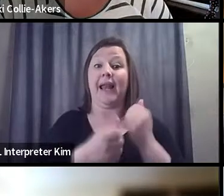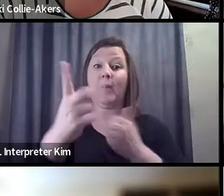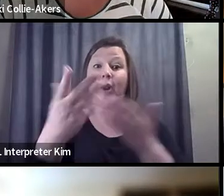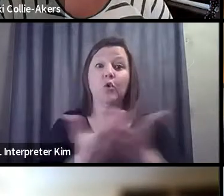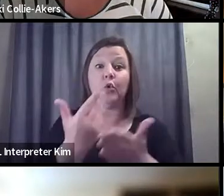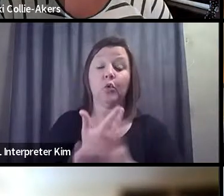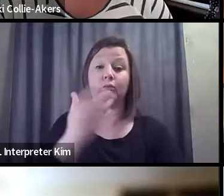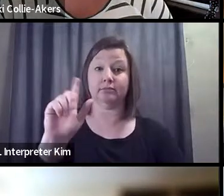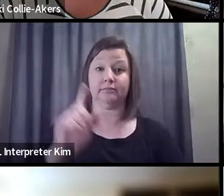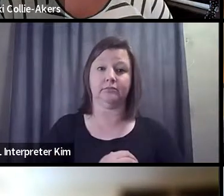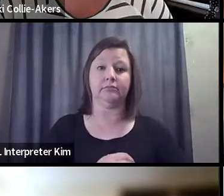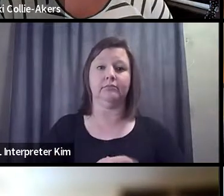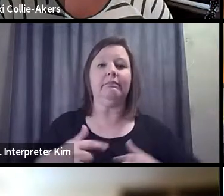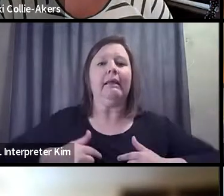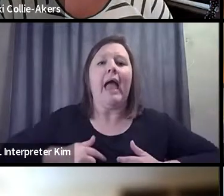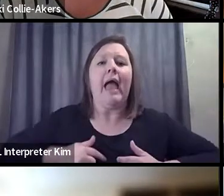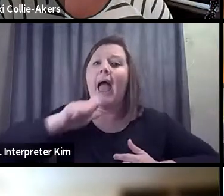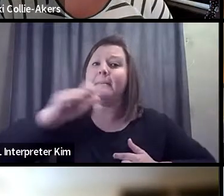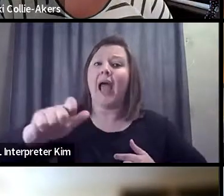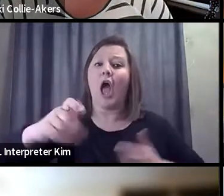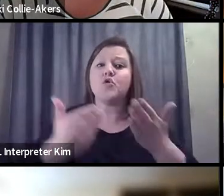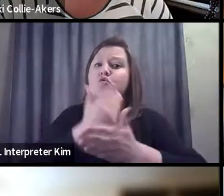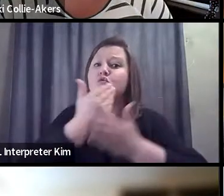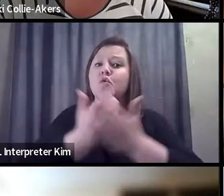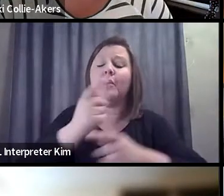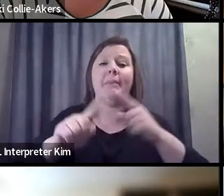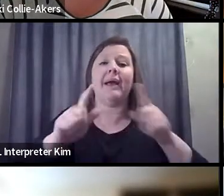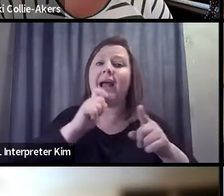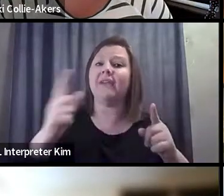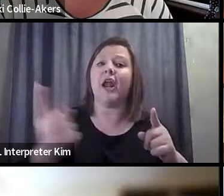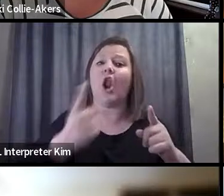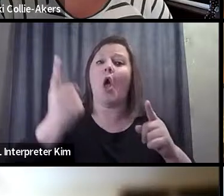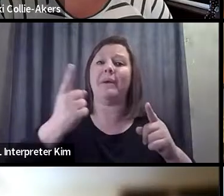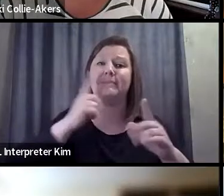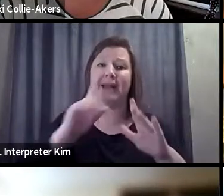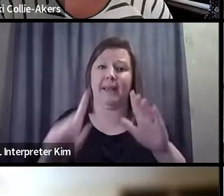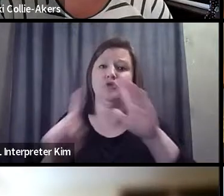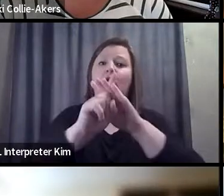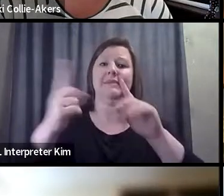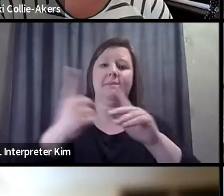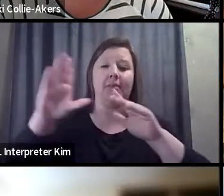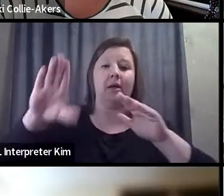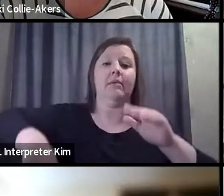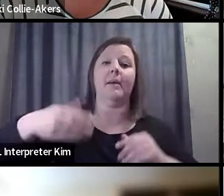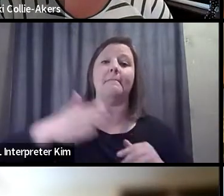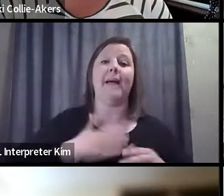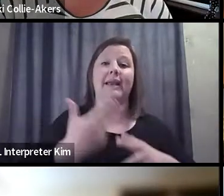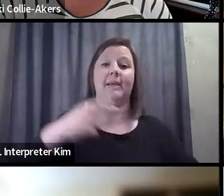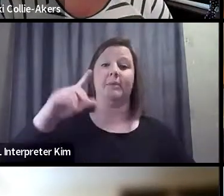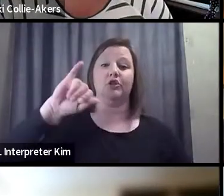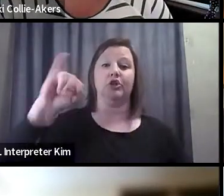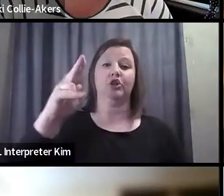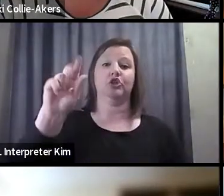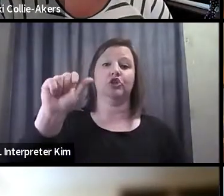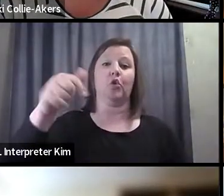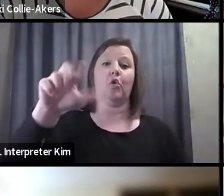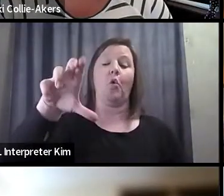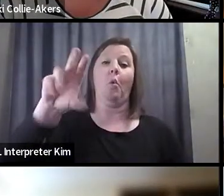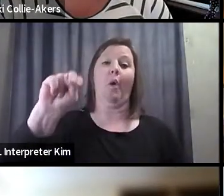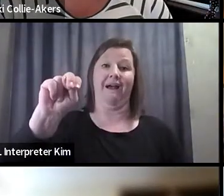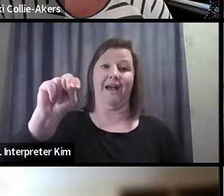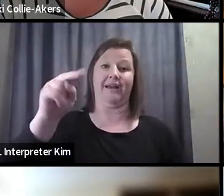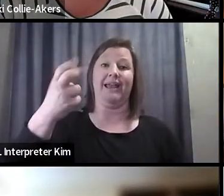Hello, I'm not new. I just haven't been able to always get on a little bit late. But my name is Jaquan Heron. I am the Diversity and